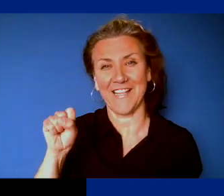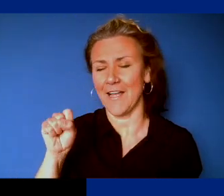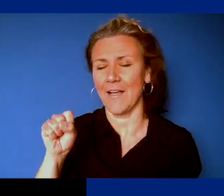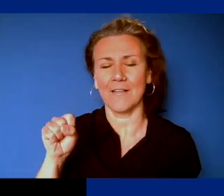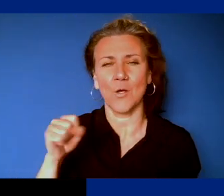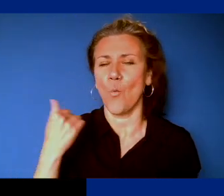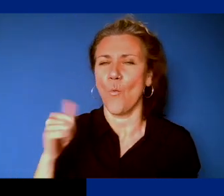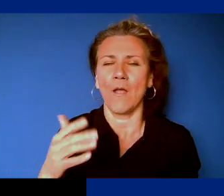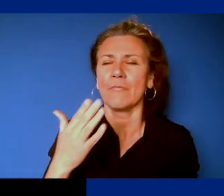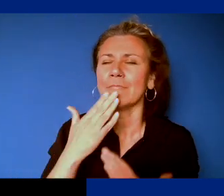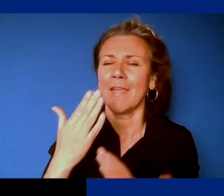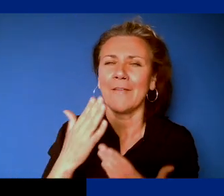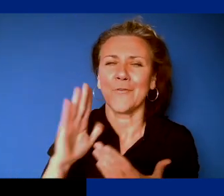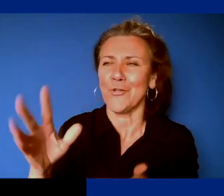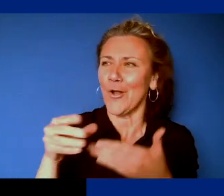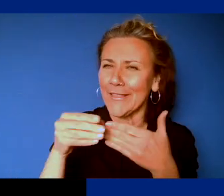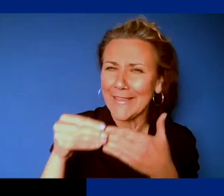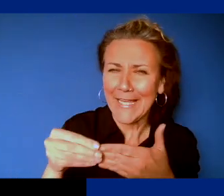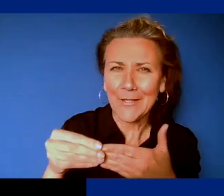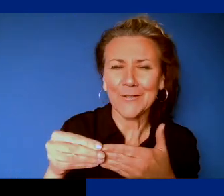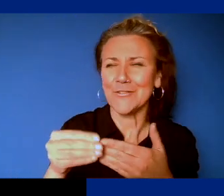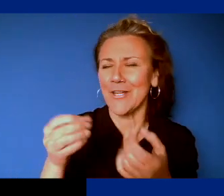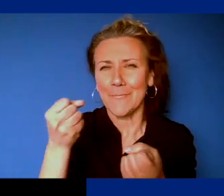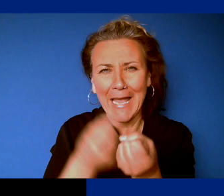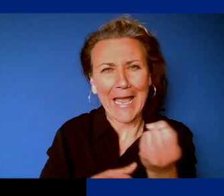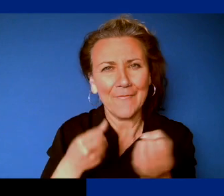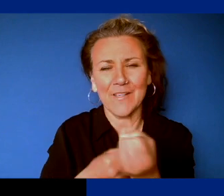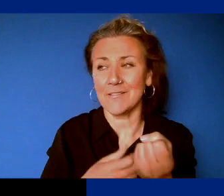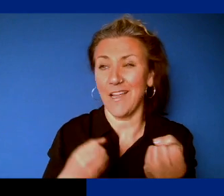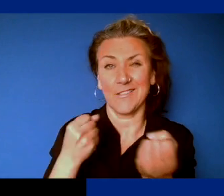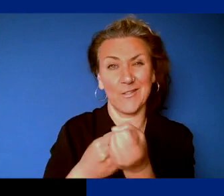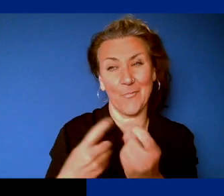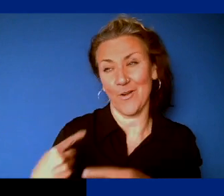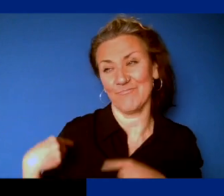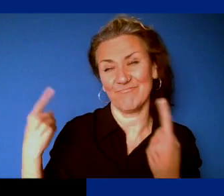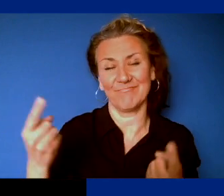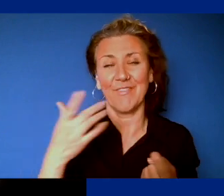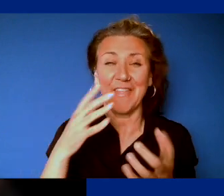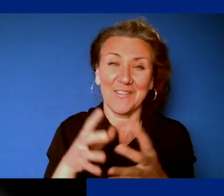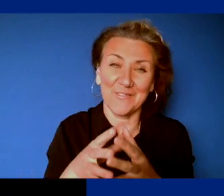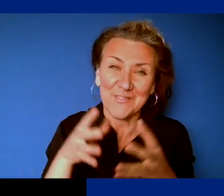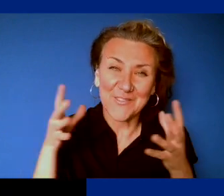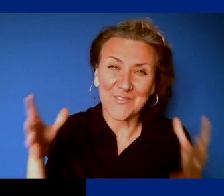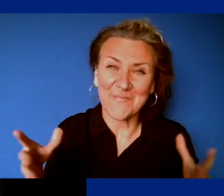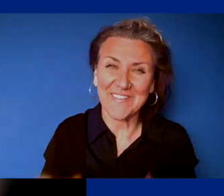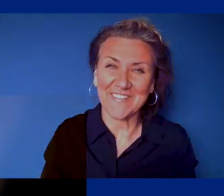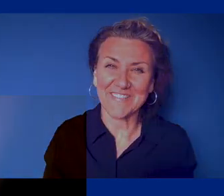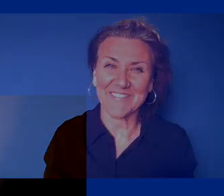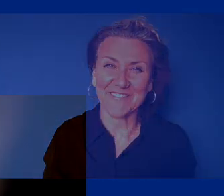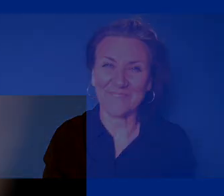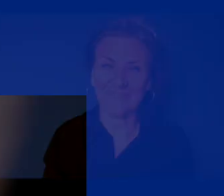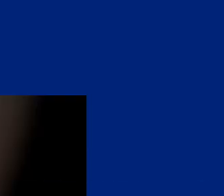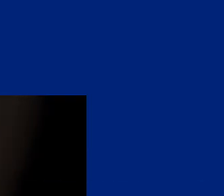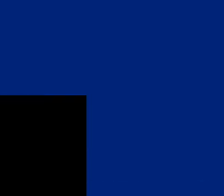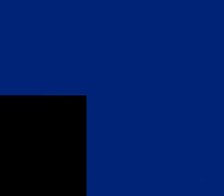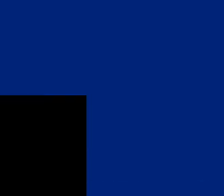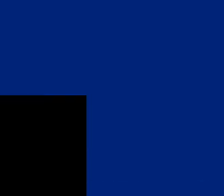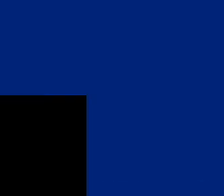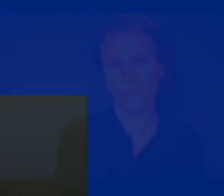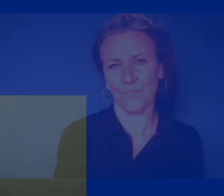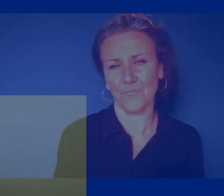grateful for your leadership and your advocacy and your support. Thank you so, so much.